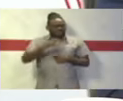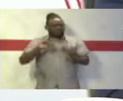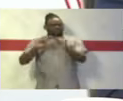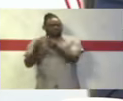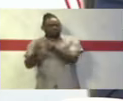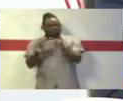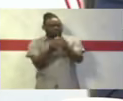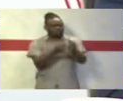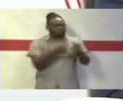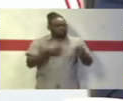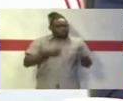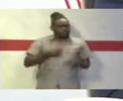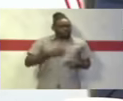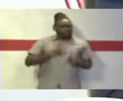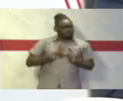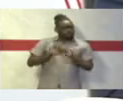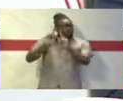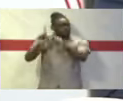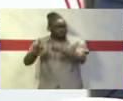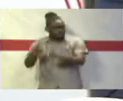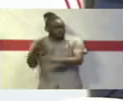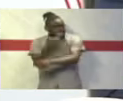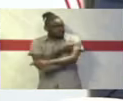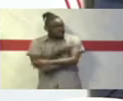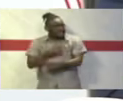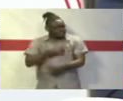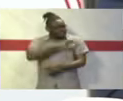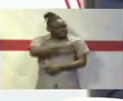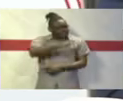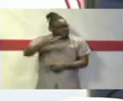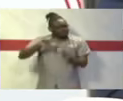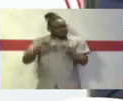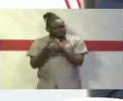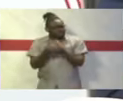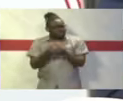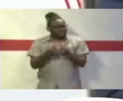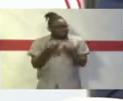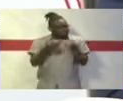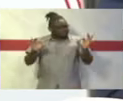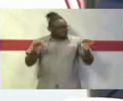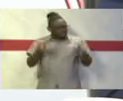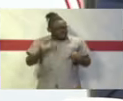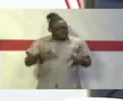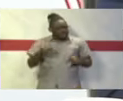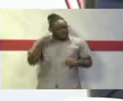companies, etc., to feel free to contact the NCRHA at